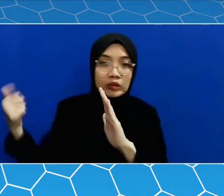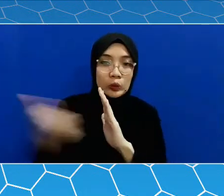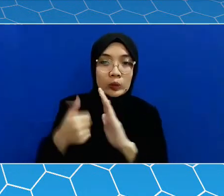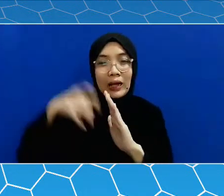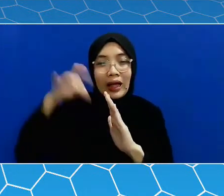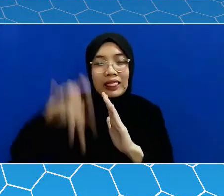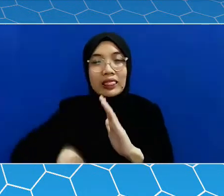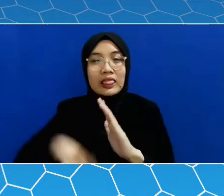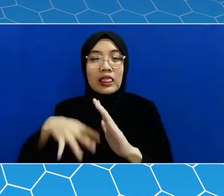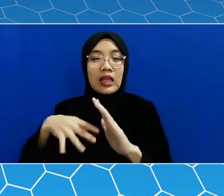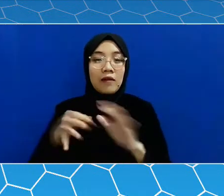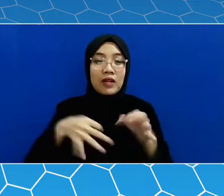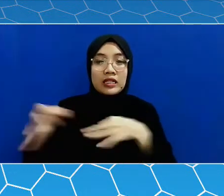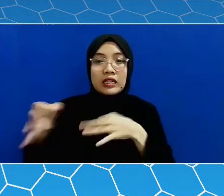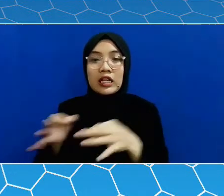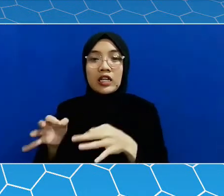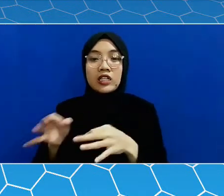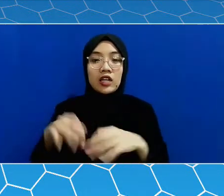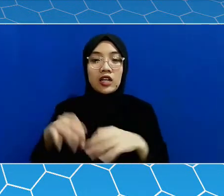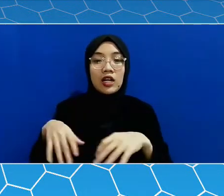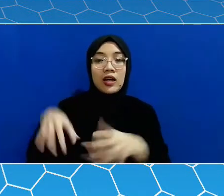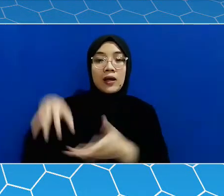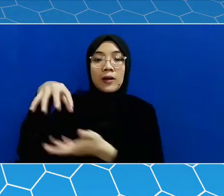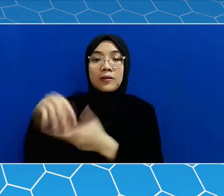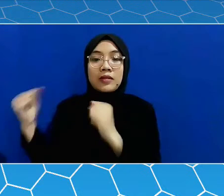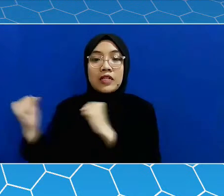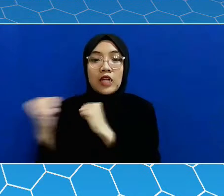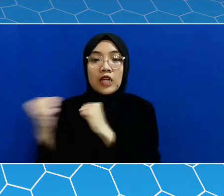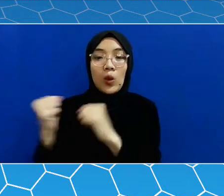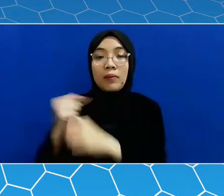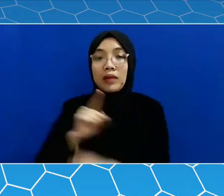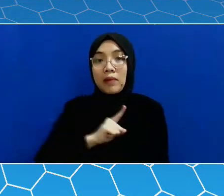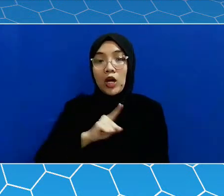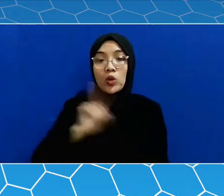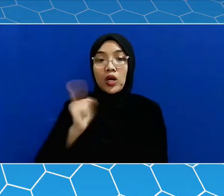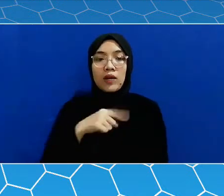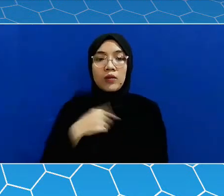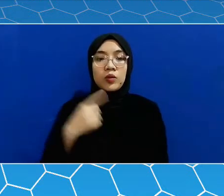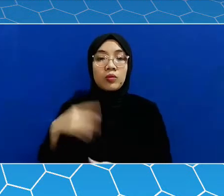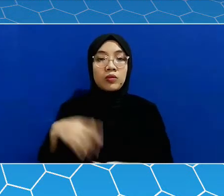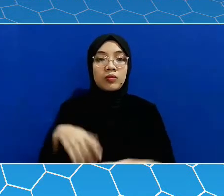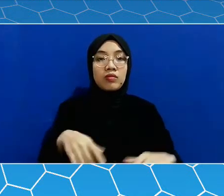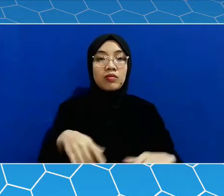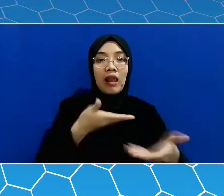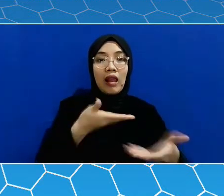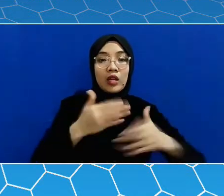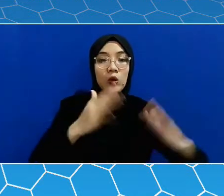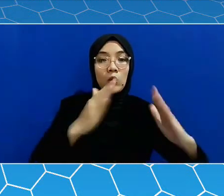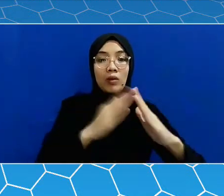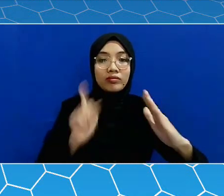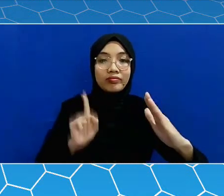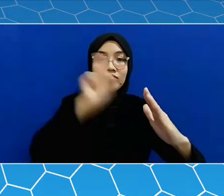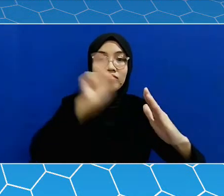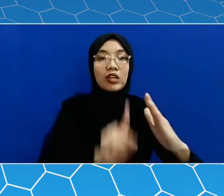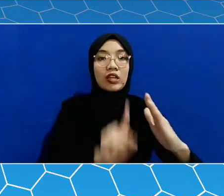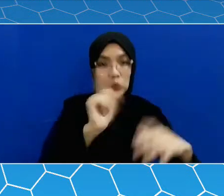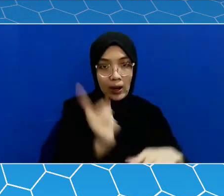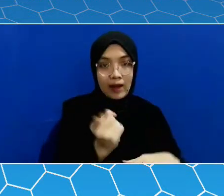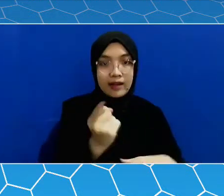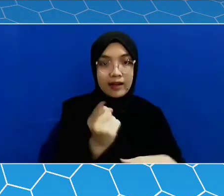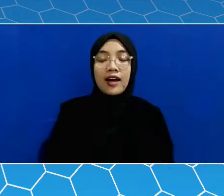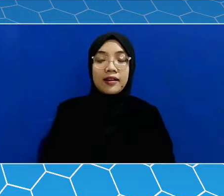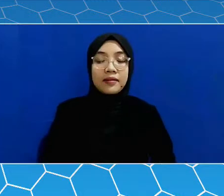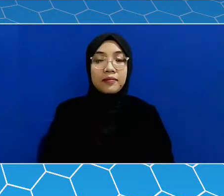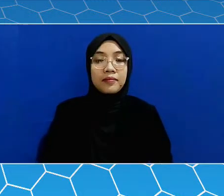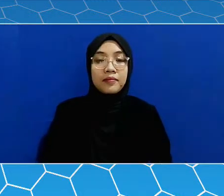Slide. We do also the home care. Slide. And drive-through clinic, so